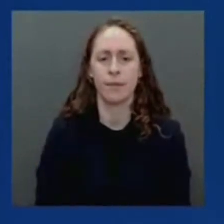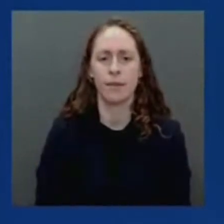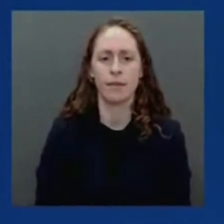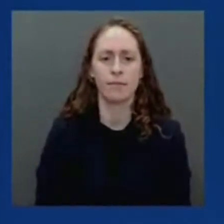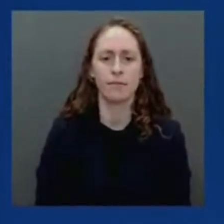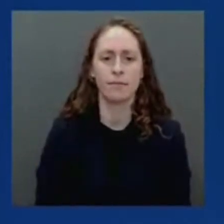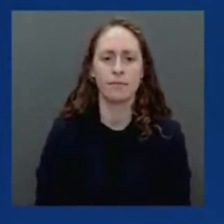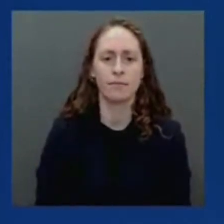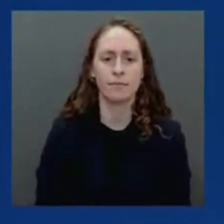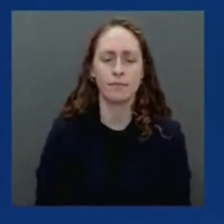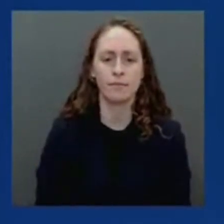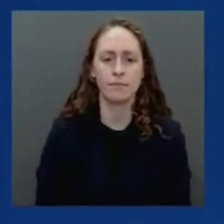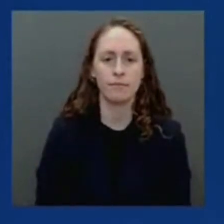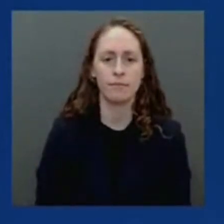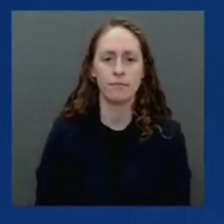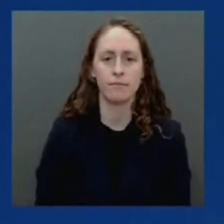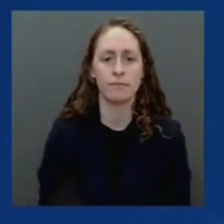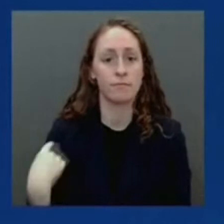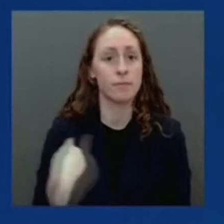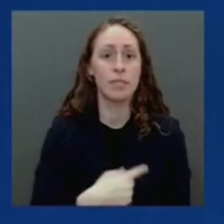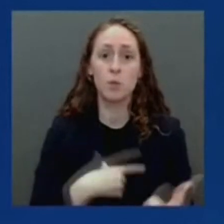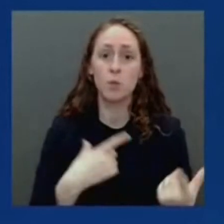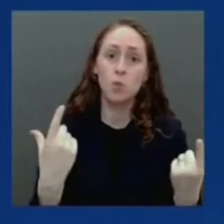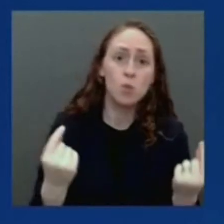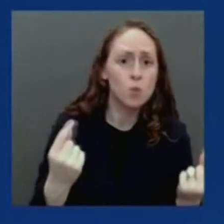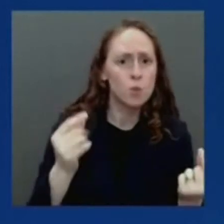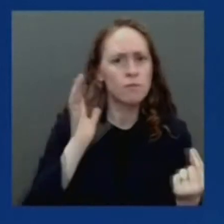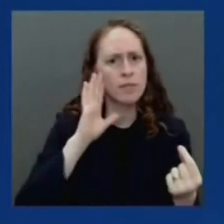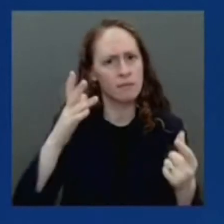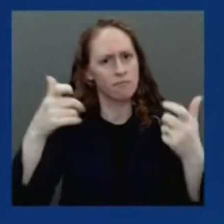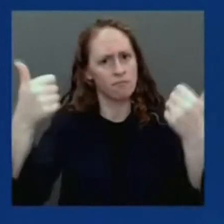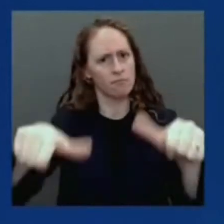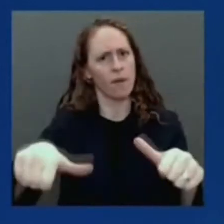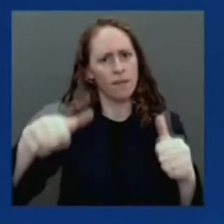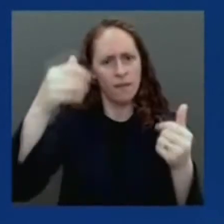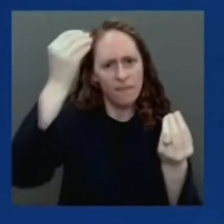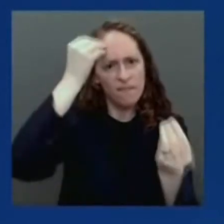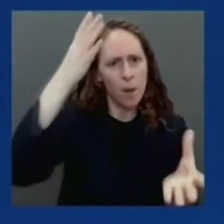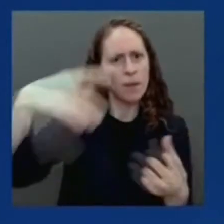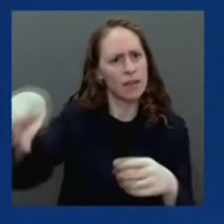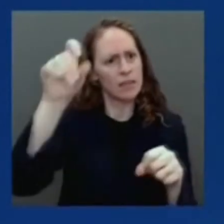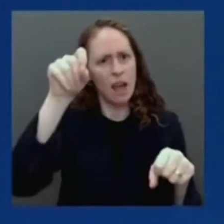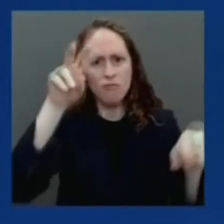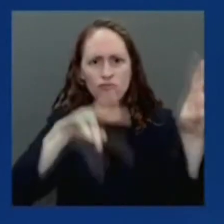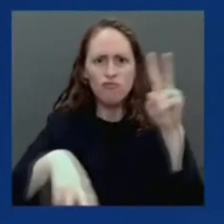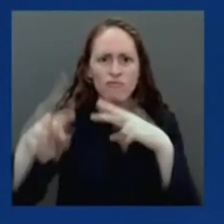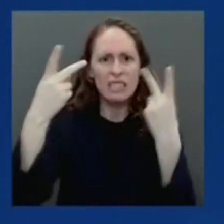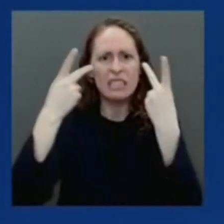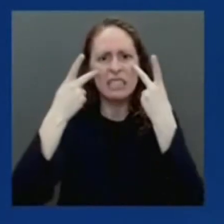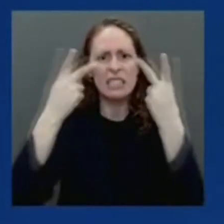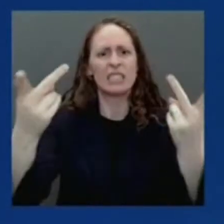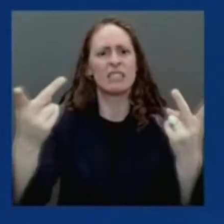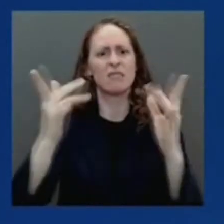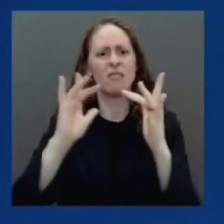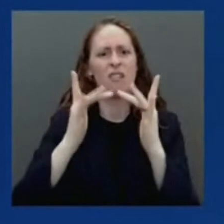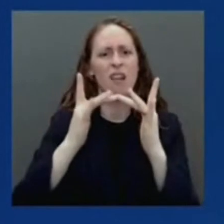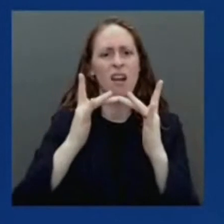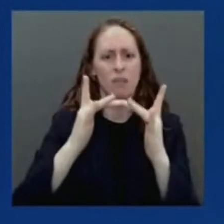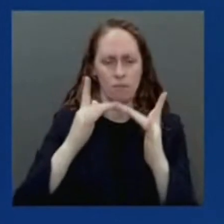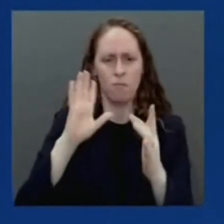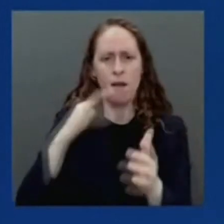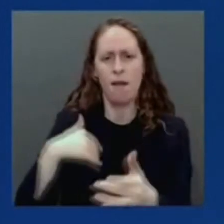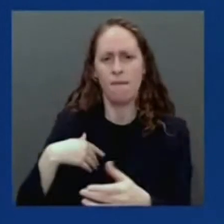then convening its advisory committee for a transparent discussion of the data. The FDA will then render its opinion, after which the CDC